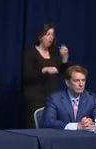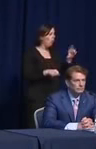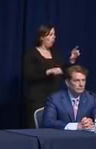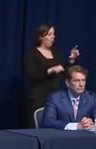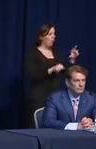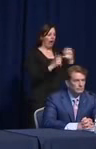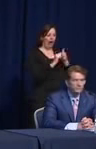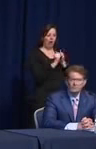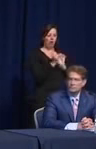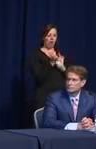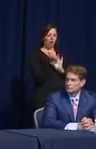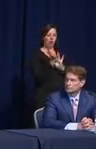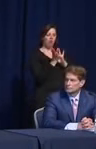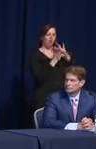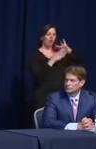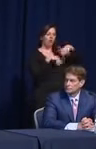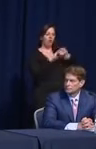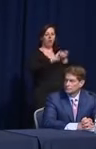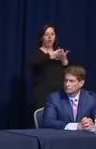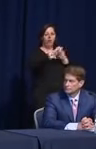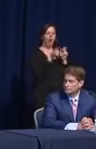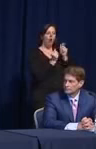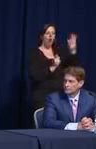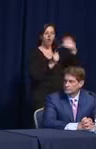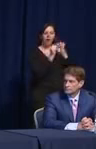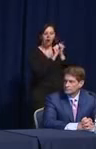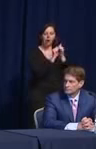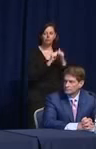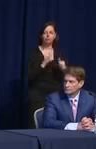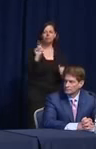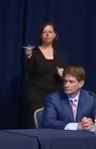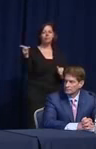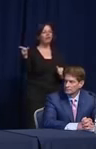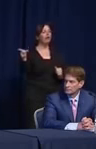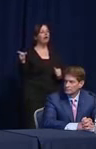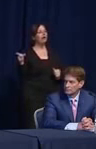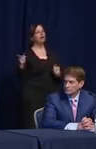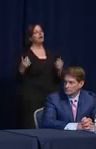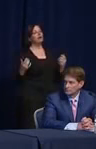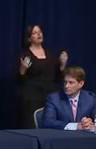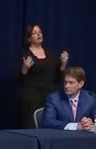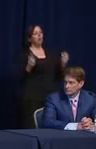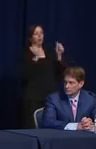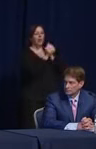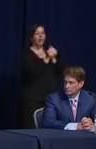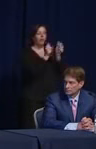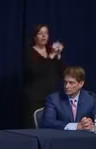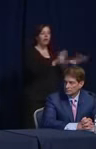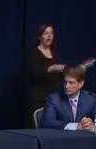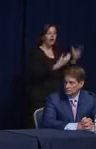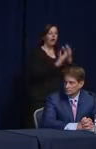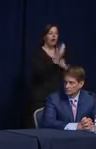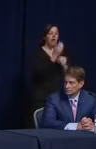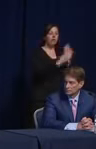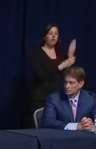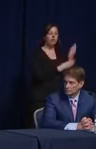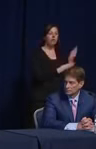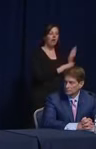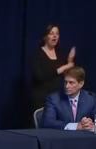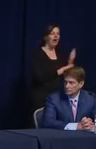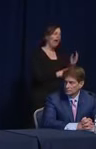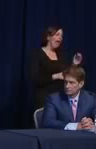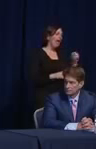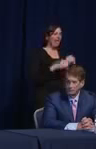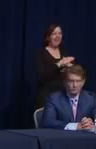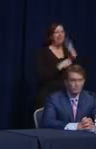of this virus? Let me just say before the experts answer this, this is no time with a glove or without a glove to be sampling multiple apples